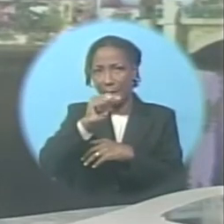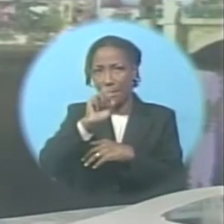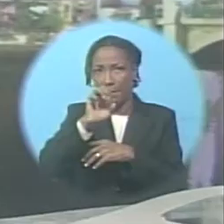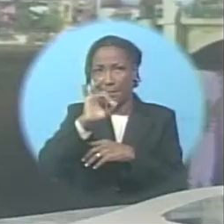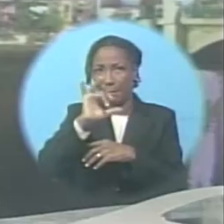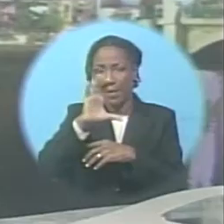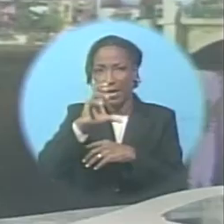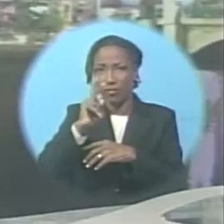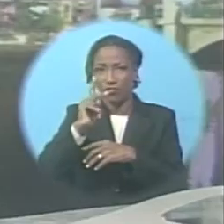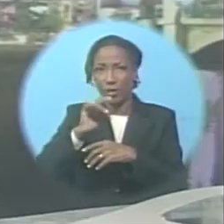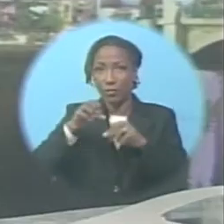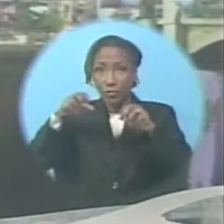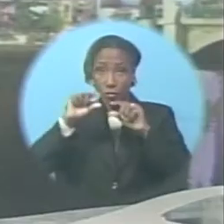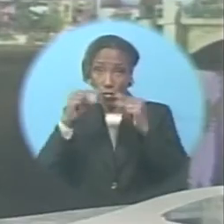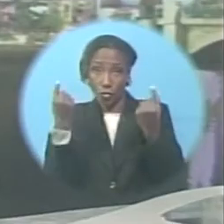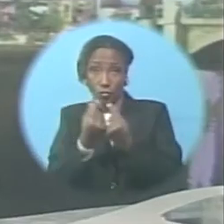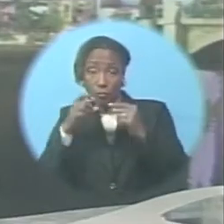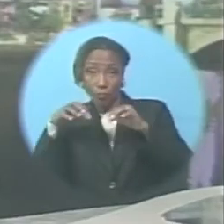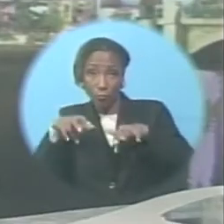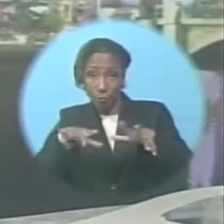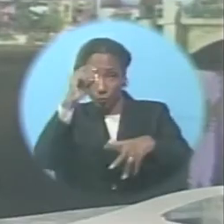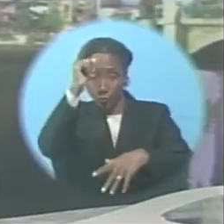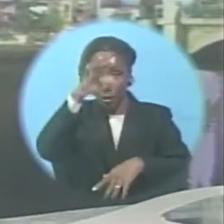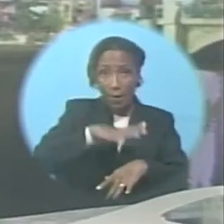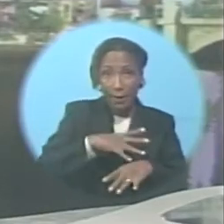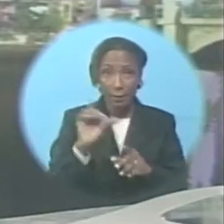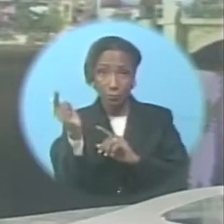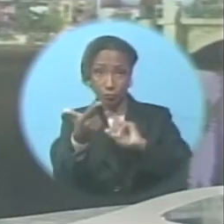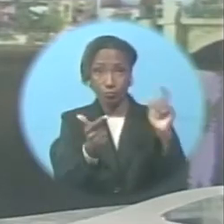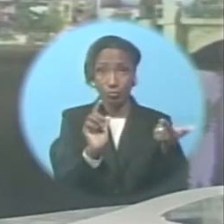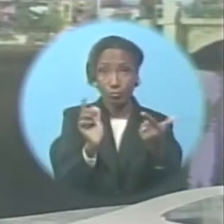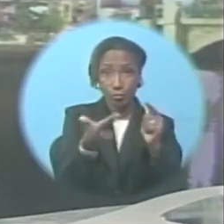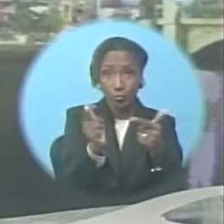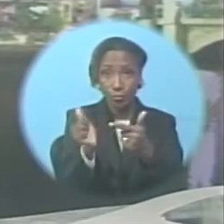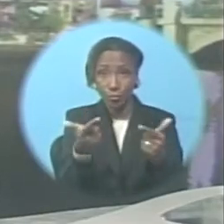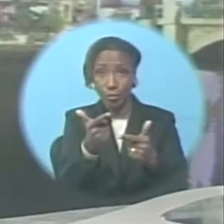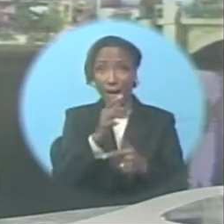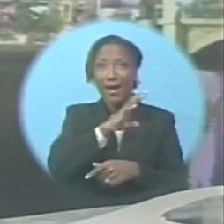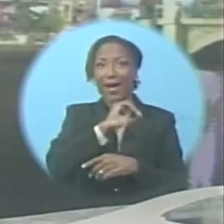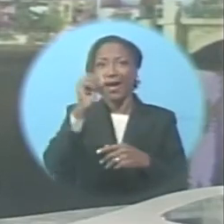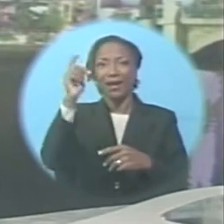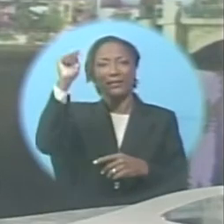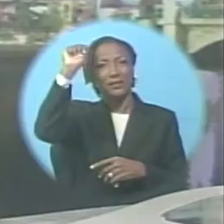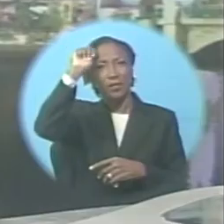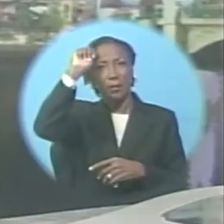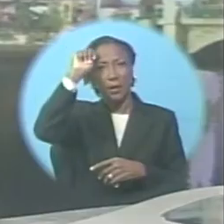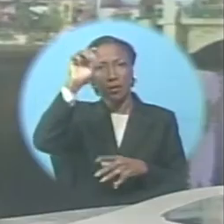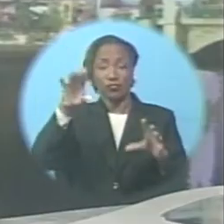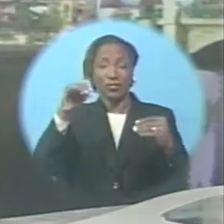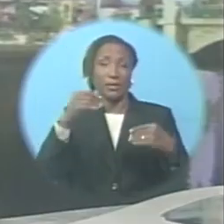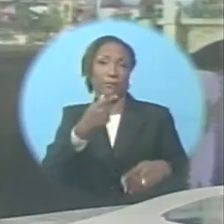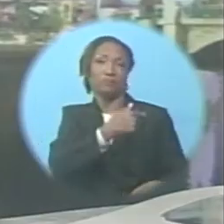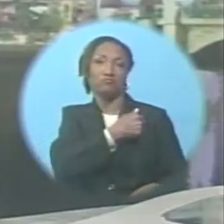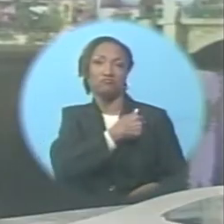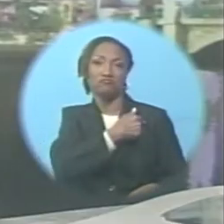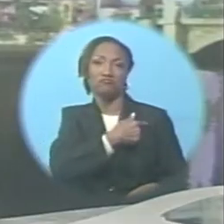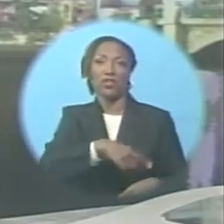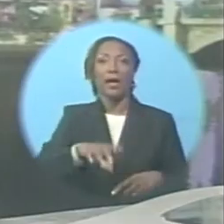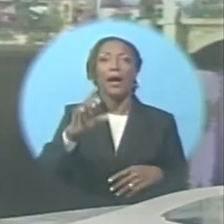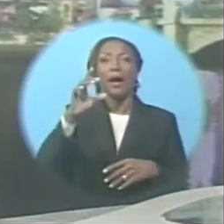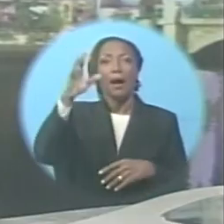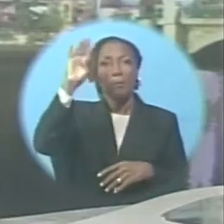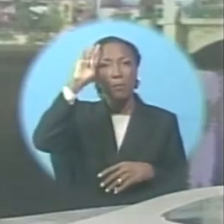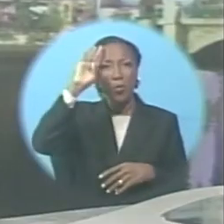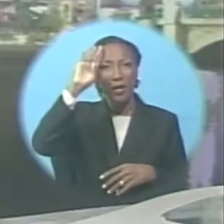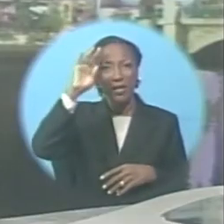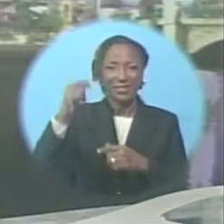and, as a result of an altercation, proceeded to open gunfire. Toppin was shot in the left shoulder and Bourne in the back, while